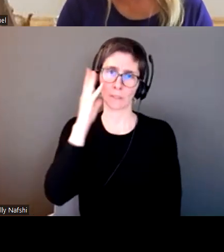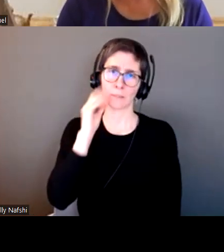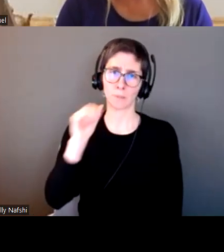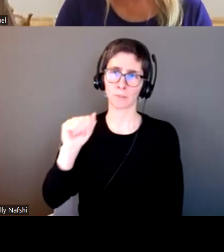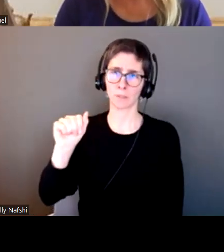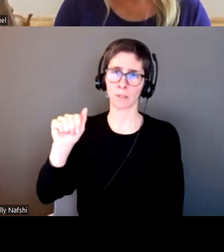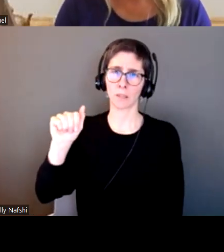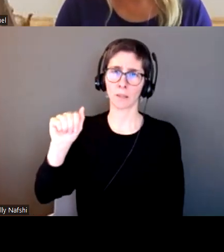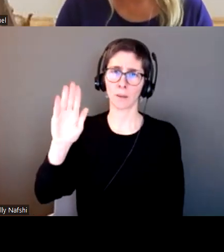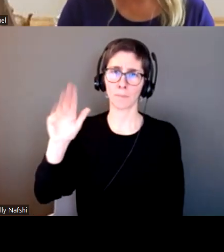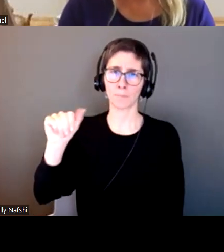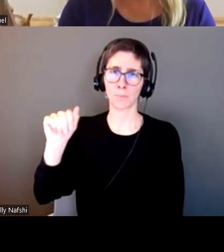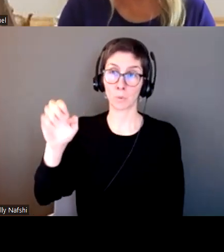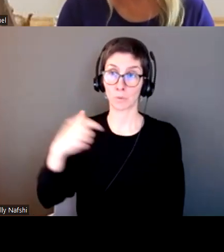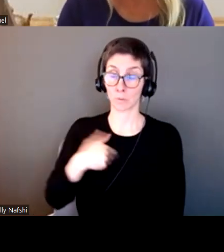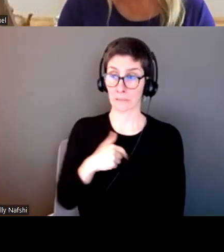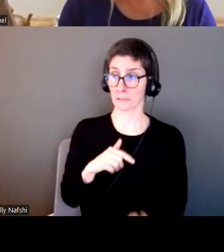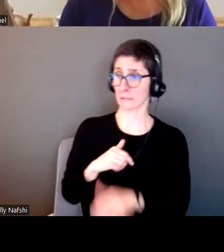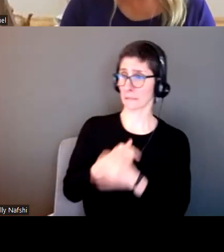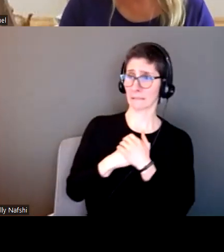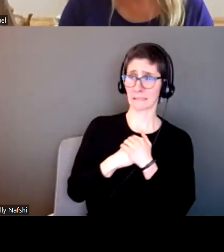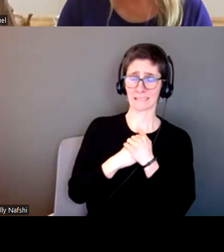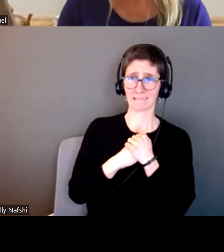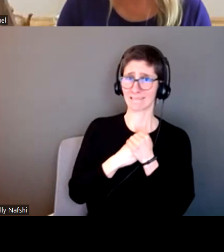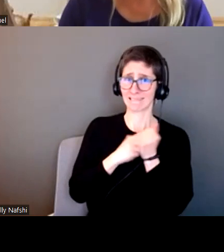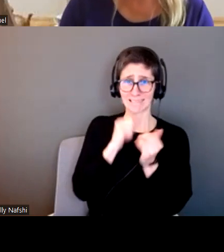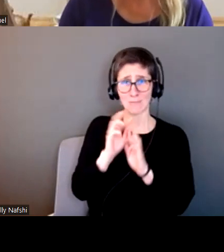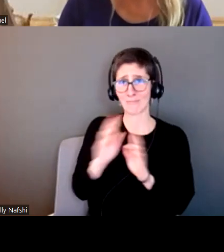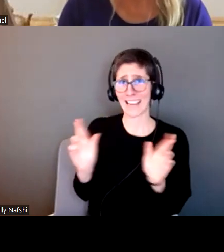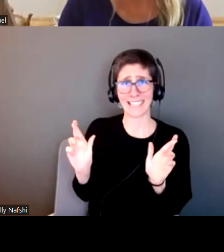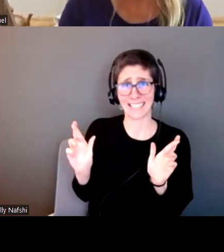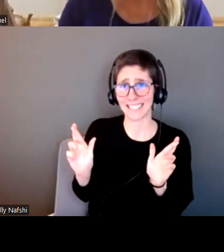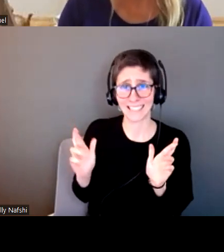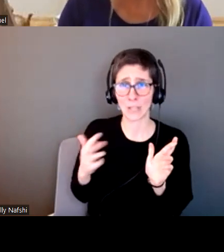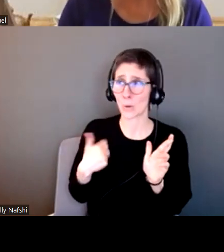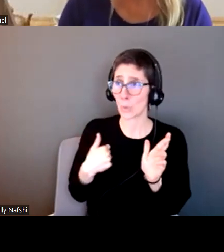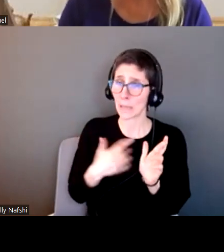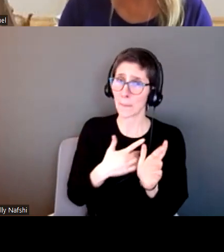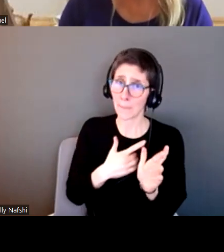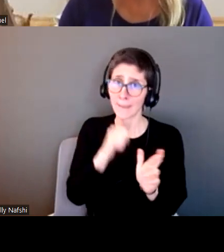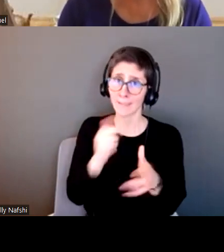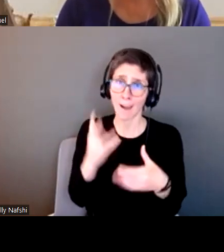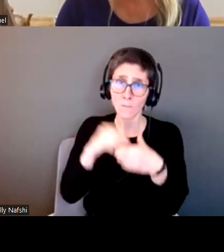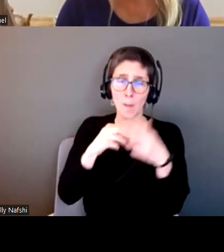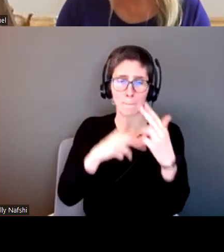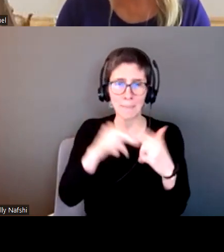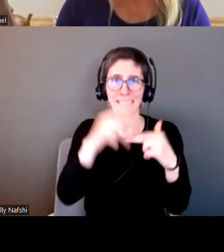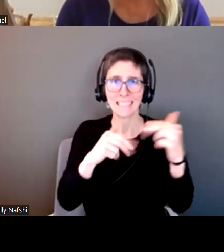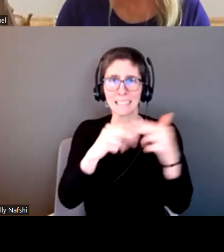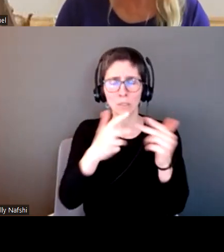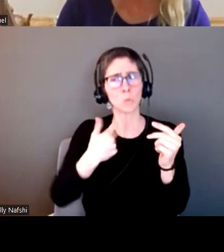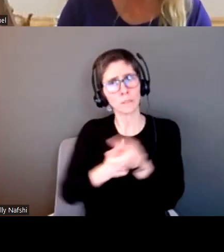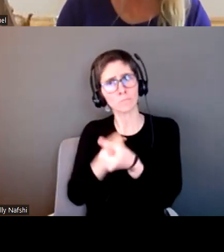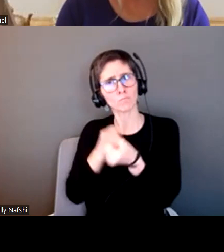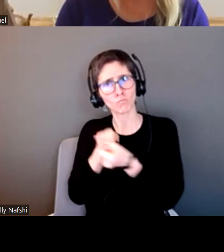and said, we don't think we're ready for that yet. We're not an organization that does bricks and mortars. As we say, we provide